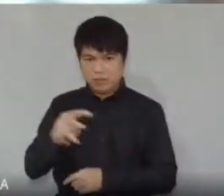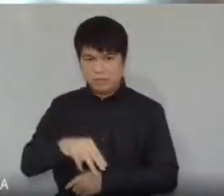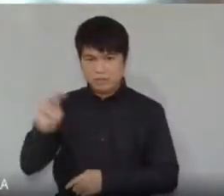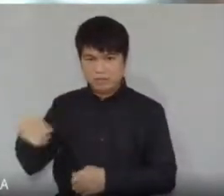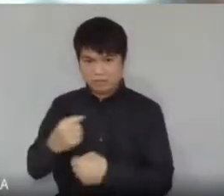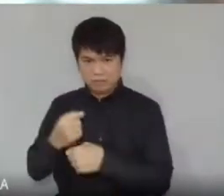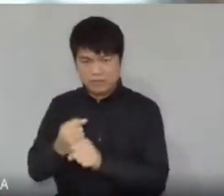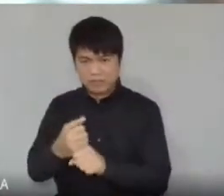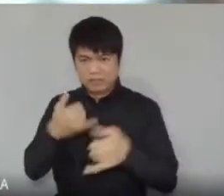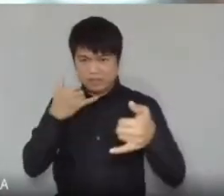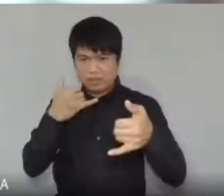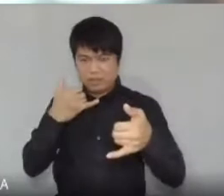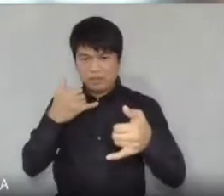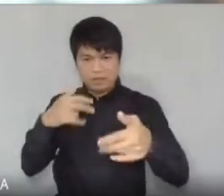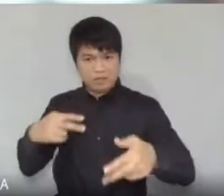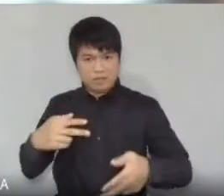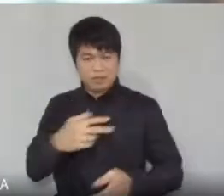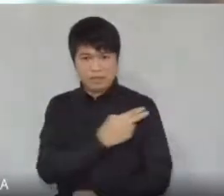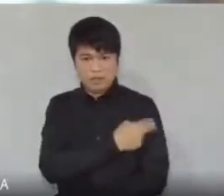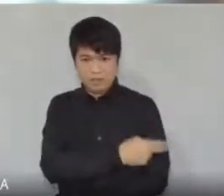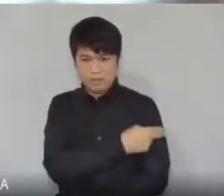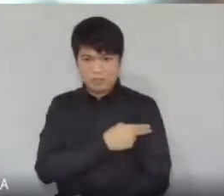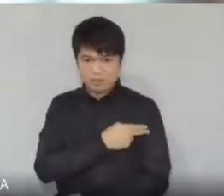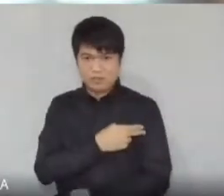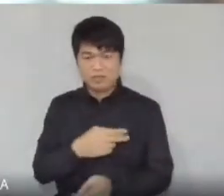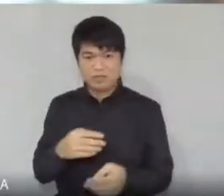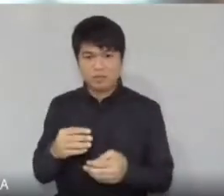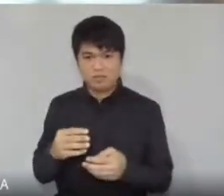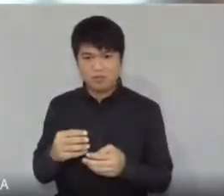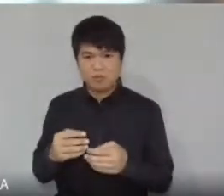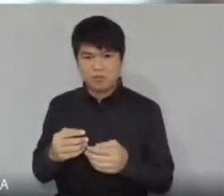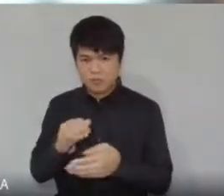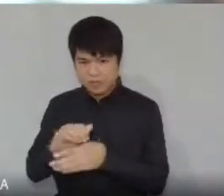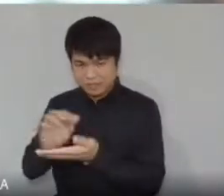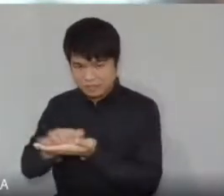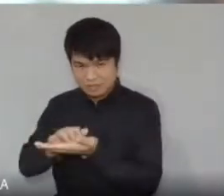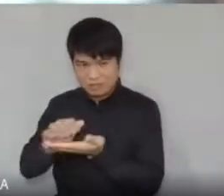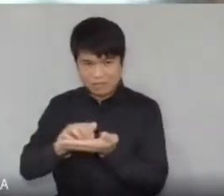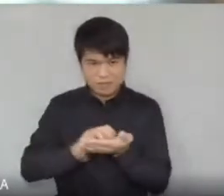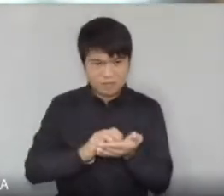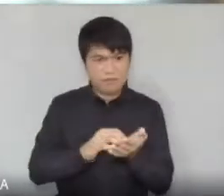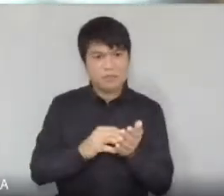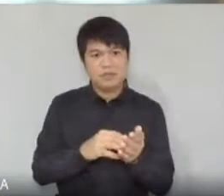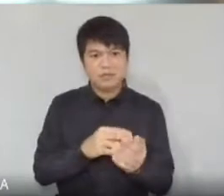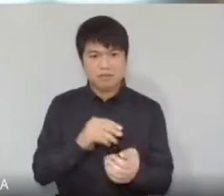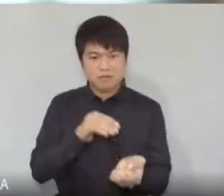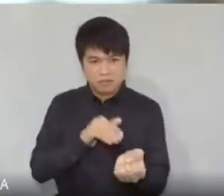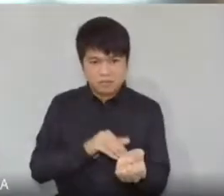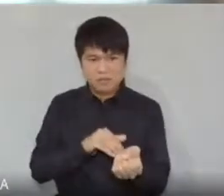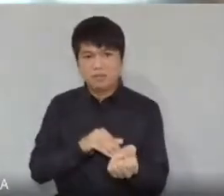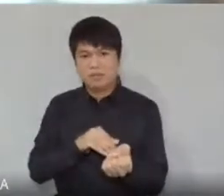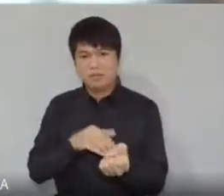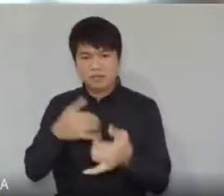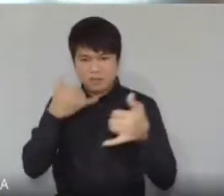teletherapy, and many more. Aking dasal ang tagumpay ng napakahalagang proyektong ito. Kapit